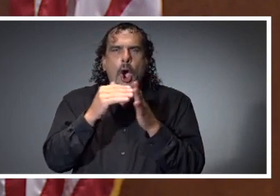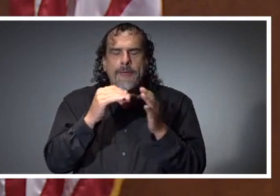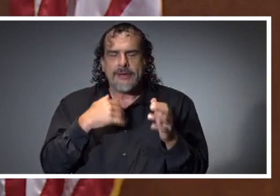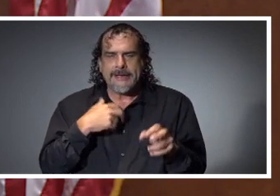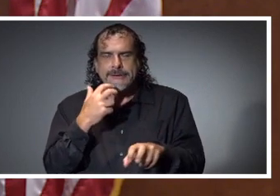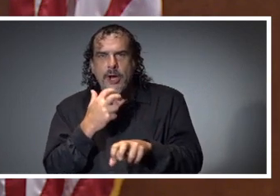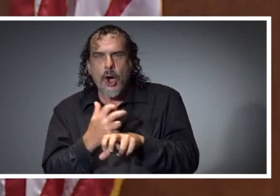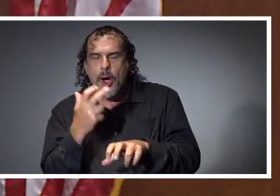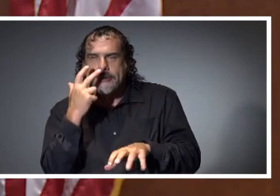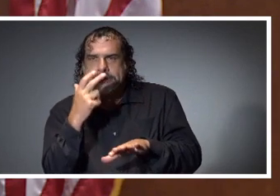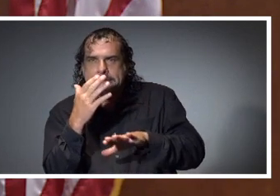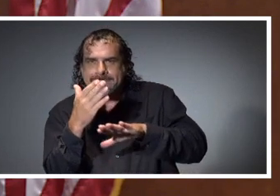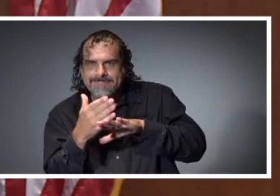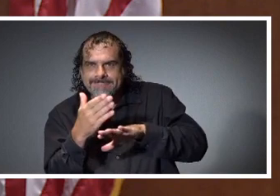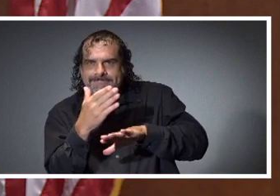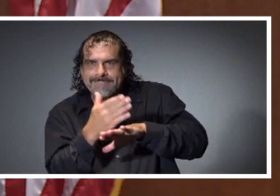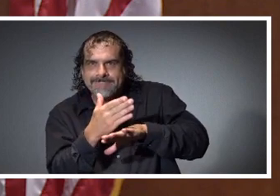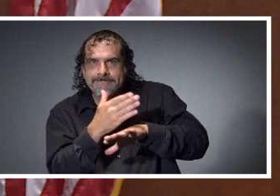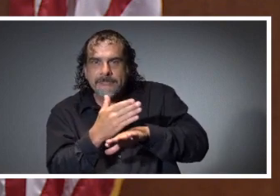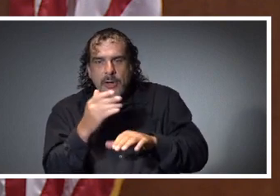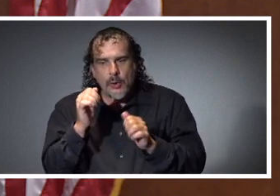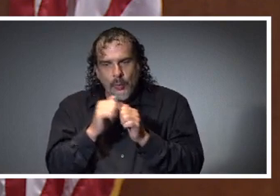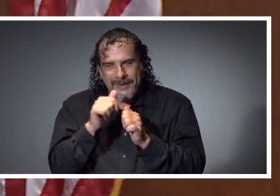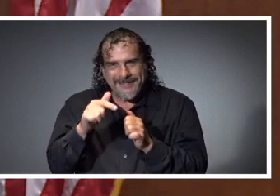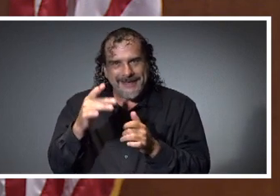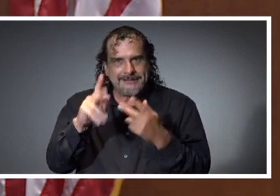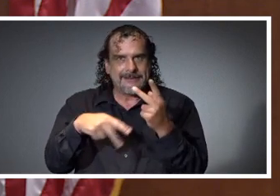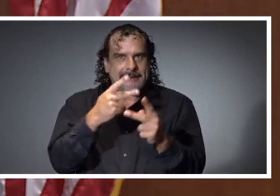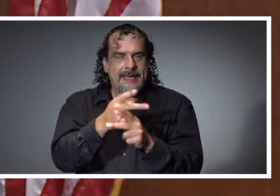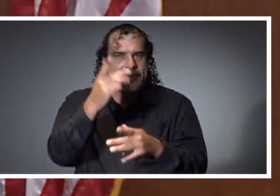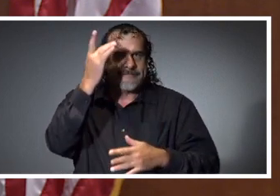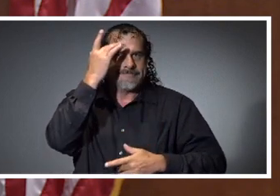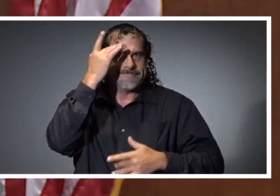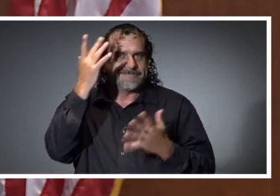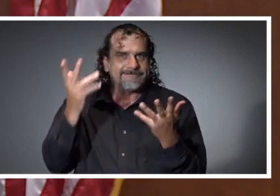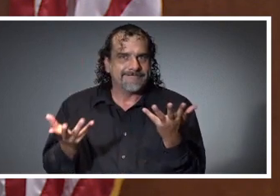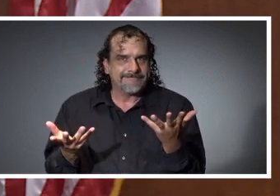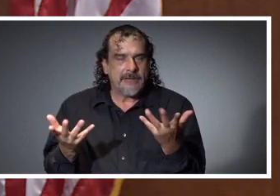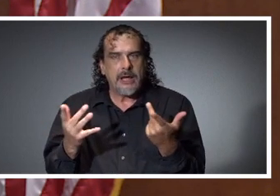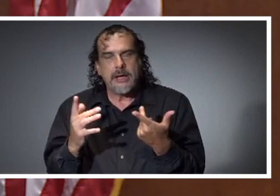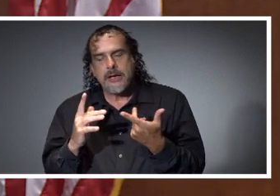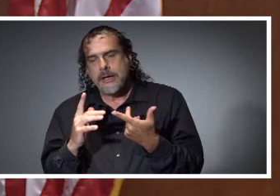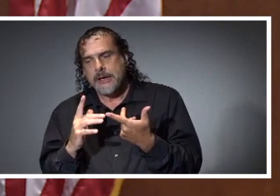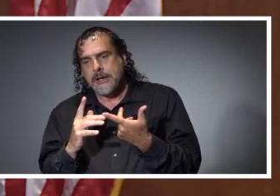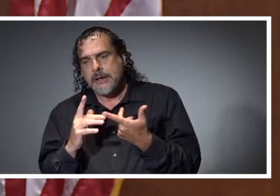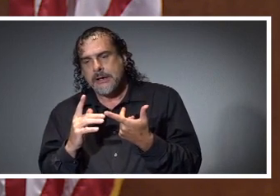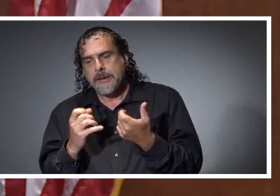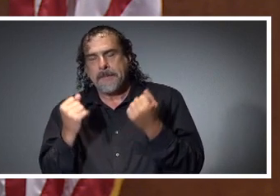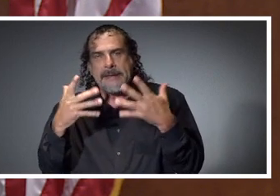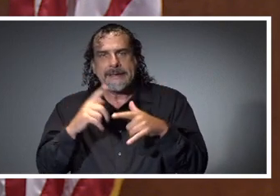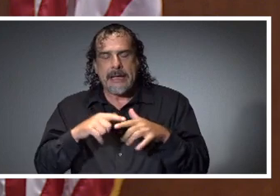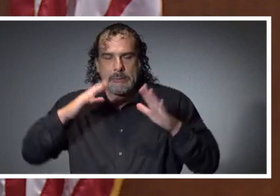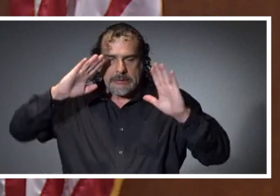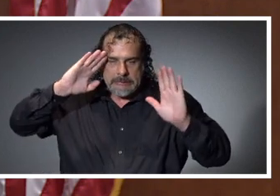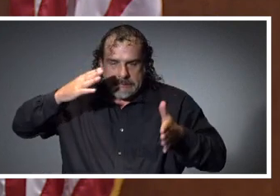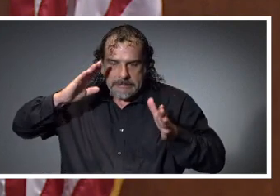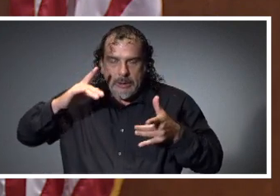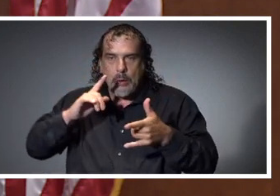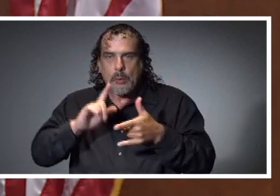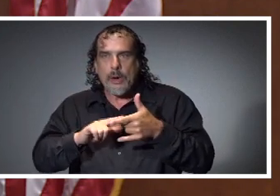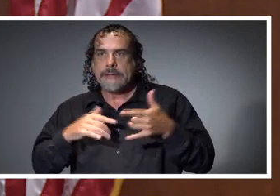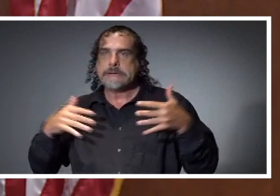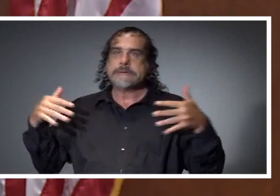progress that is being made with this global pandemic. Too often, we focus only on that which scares